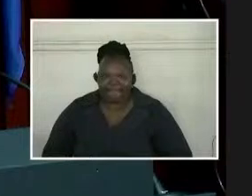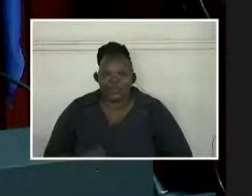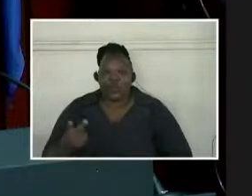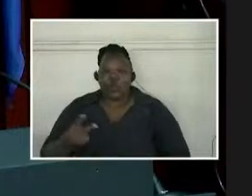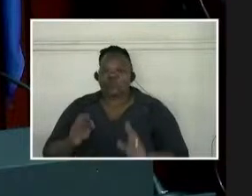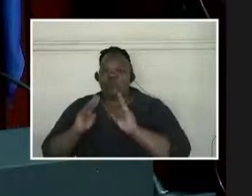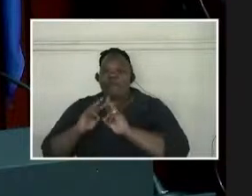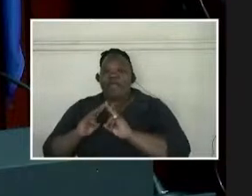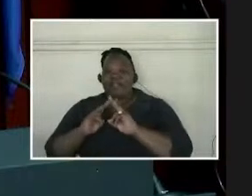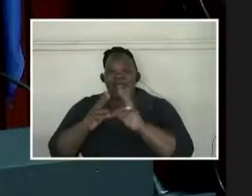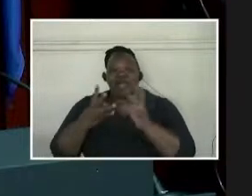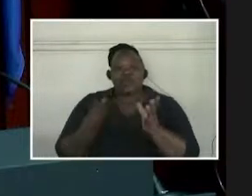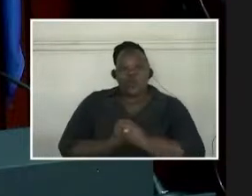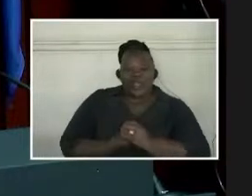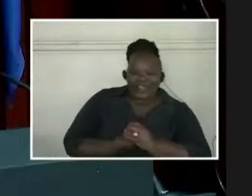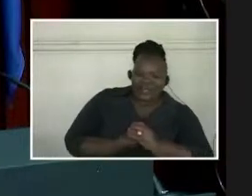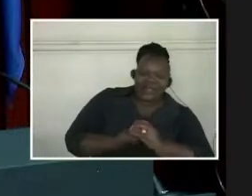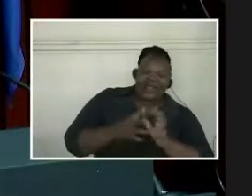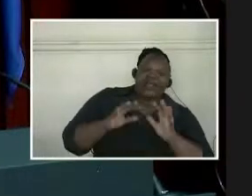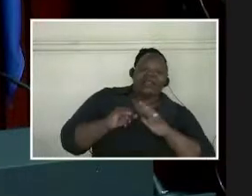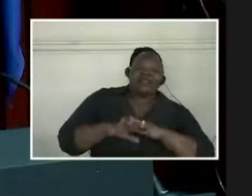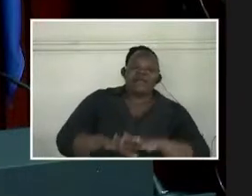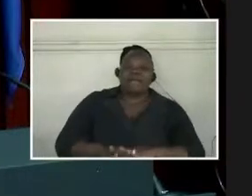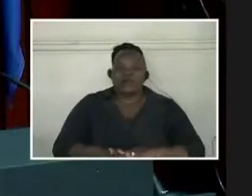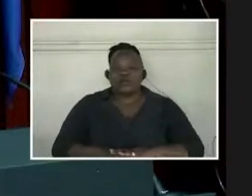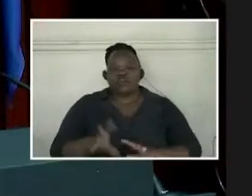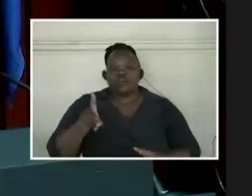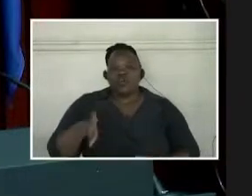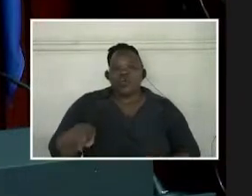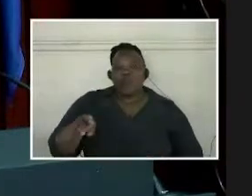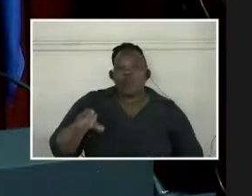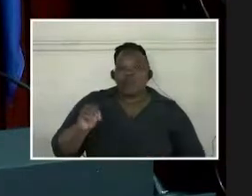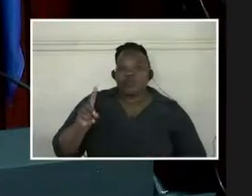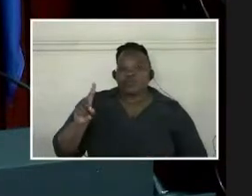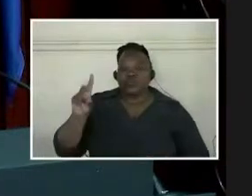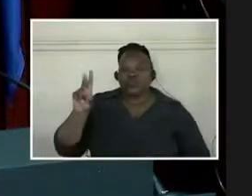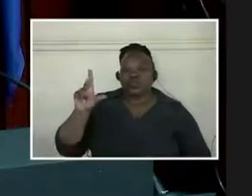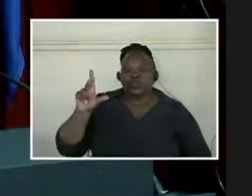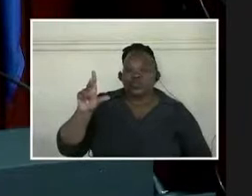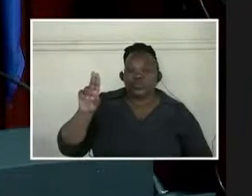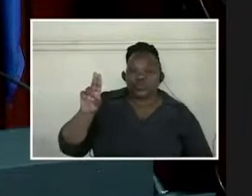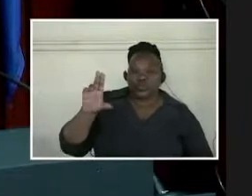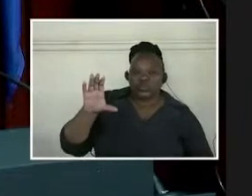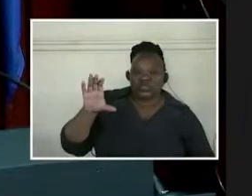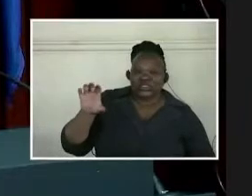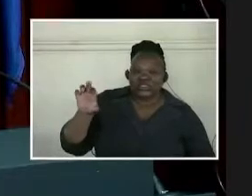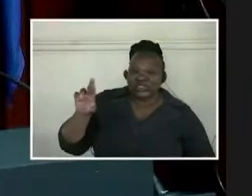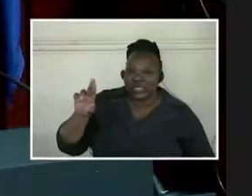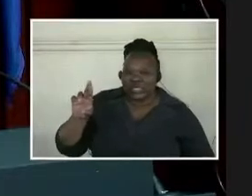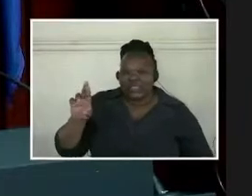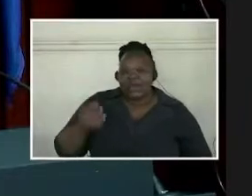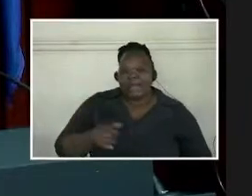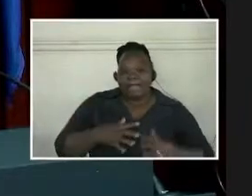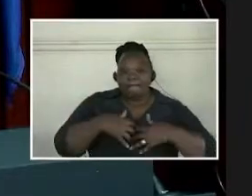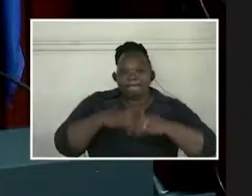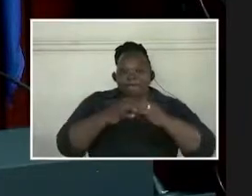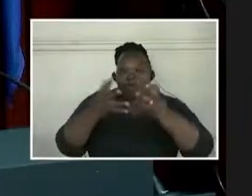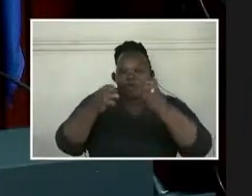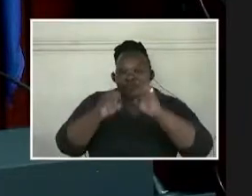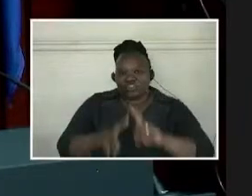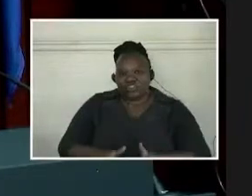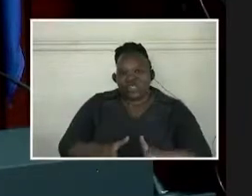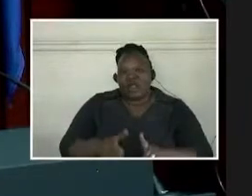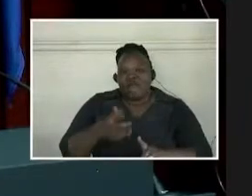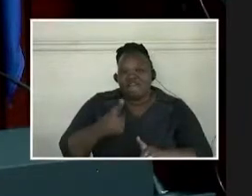partnered with established producers in the province conceptually creating more opportunities for